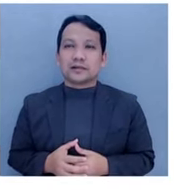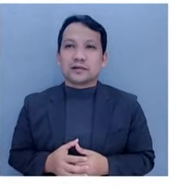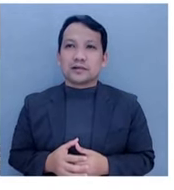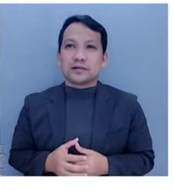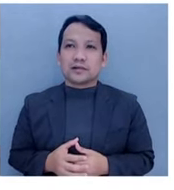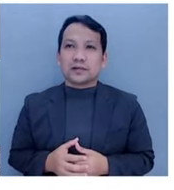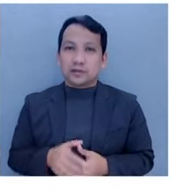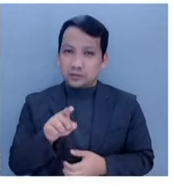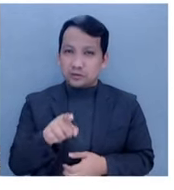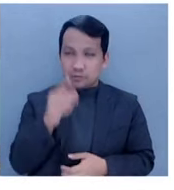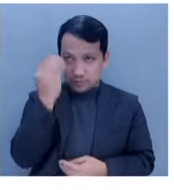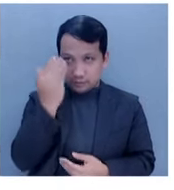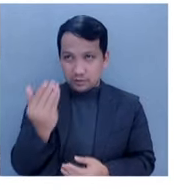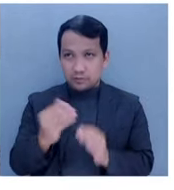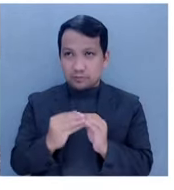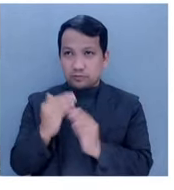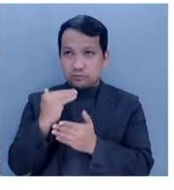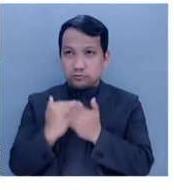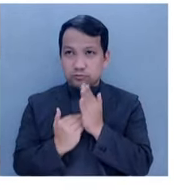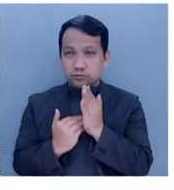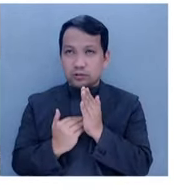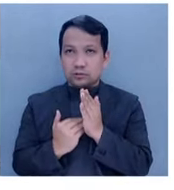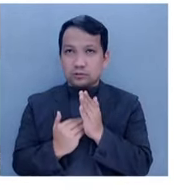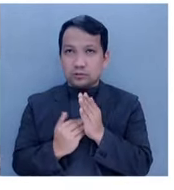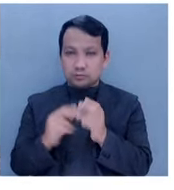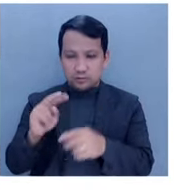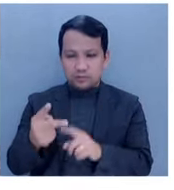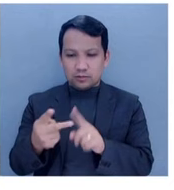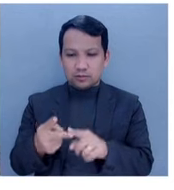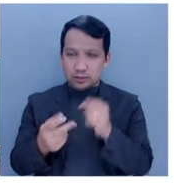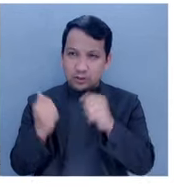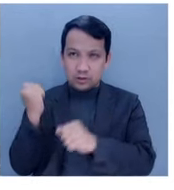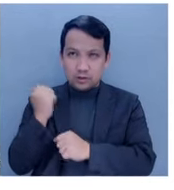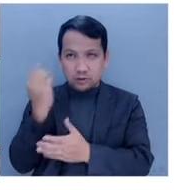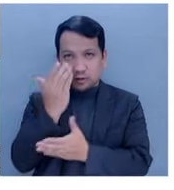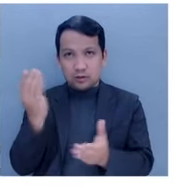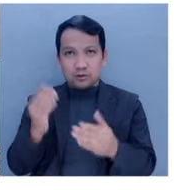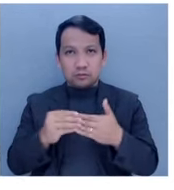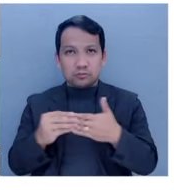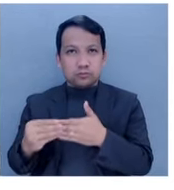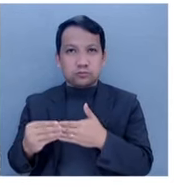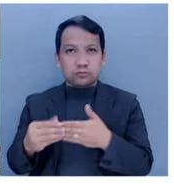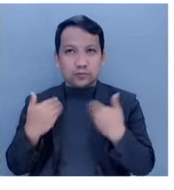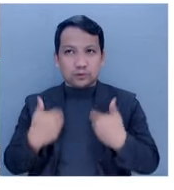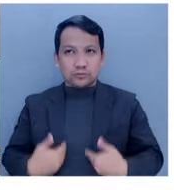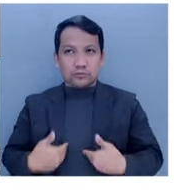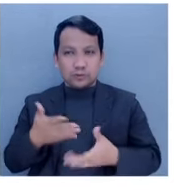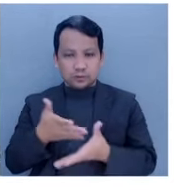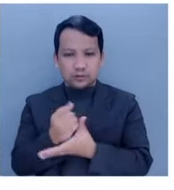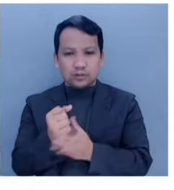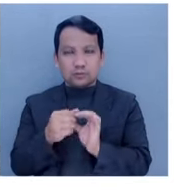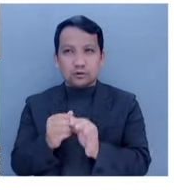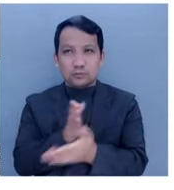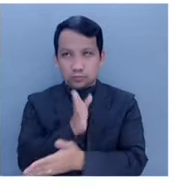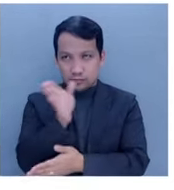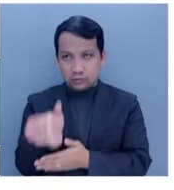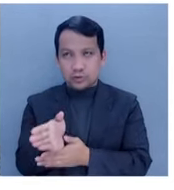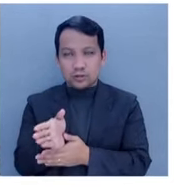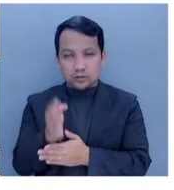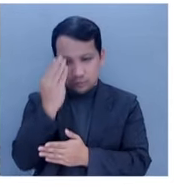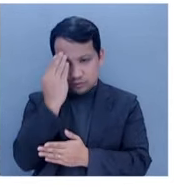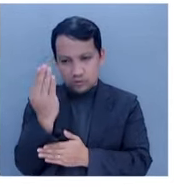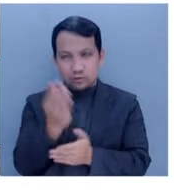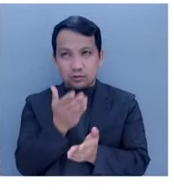That's the least they can do now. And secondly, I hope that there are a lot of human rights advocates who will go to Bulacan now and go